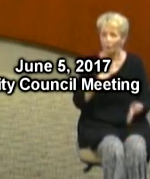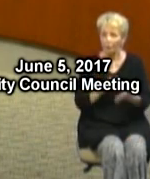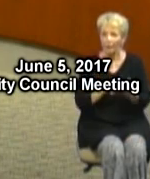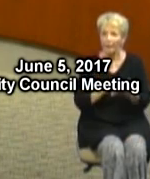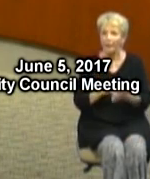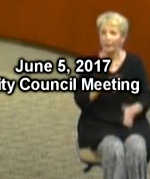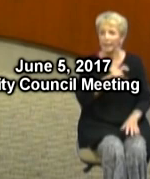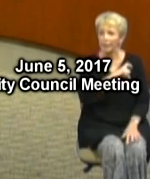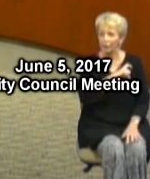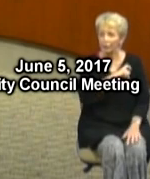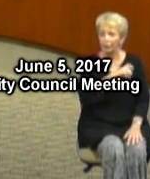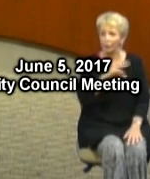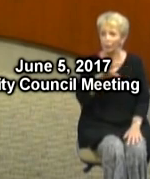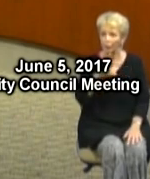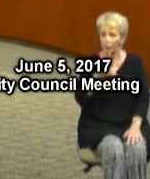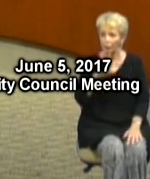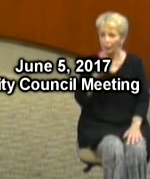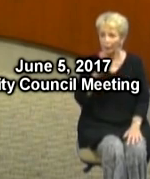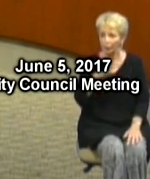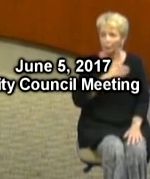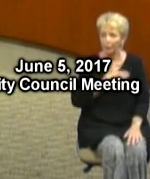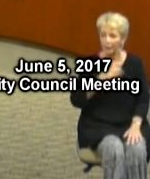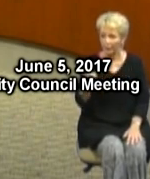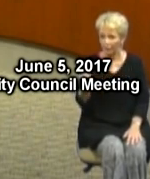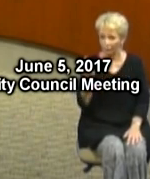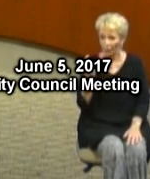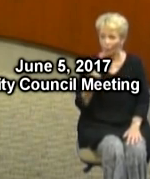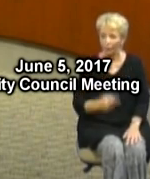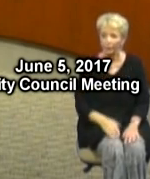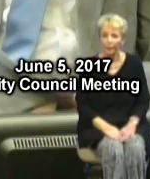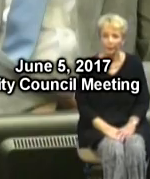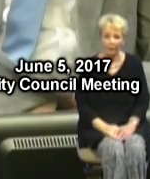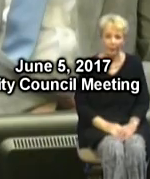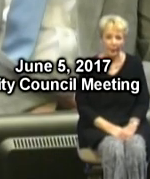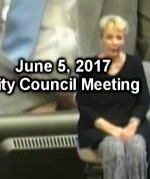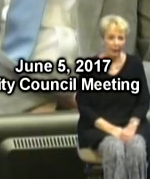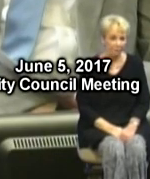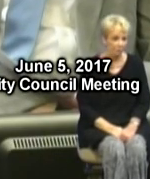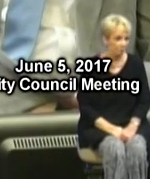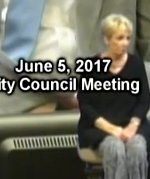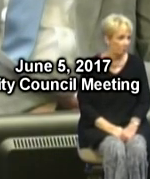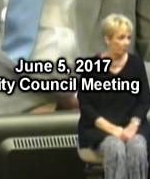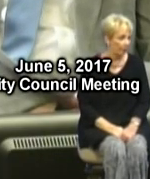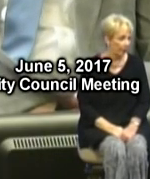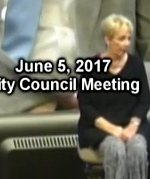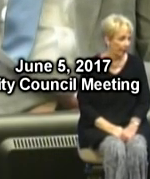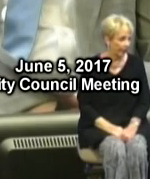come forward, please. You need